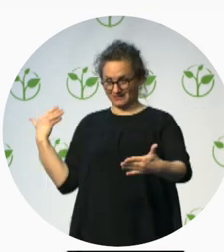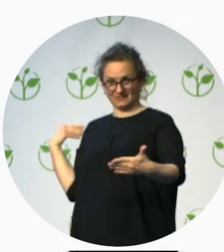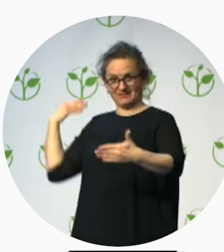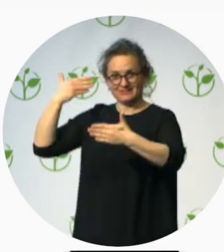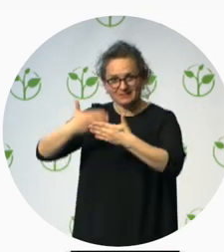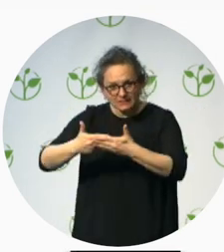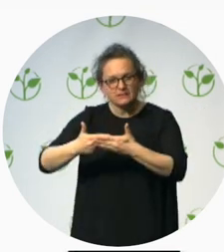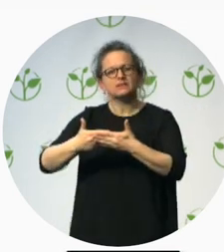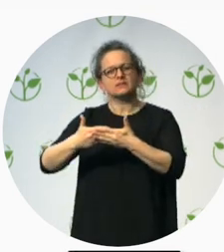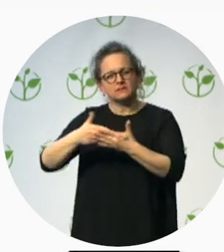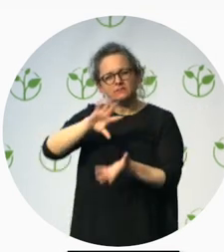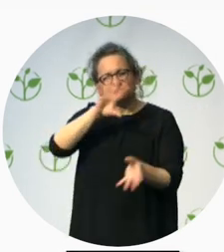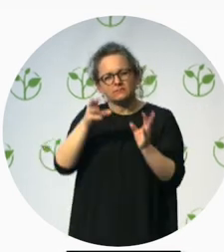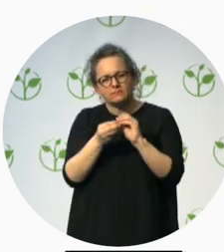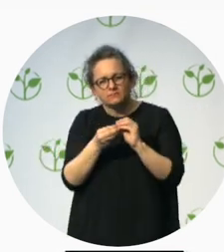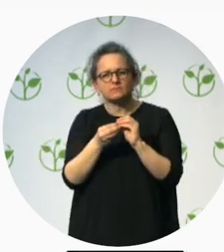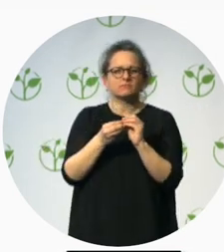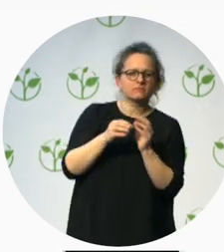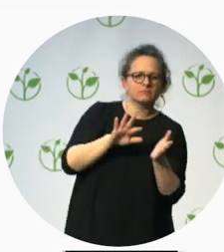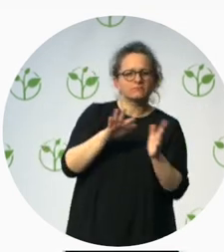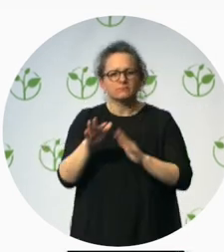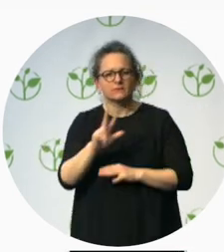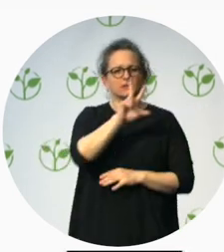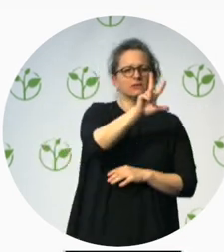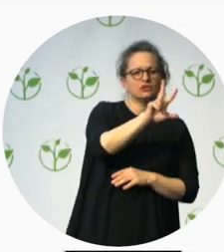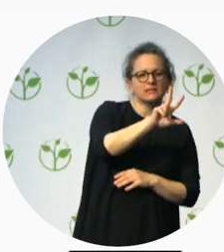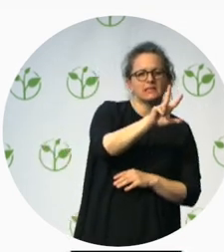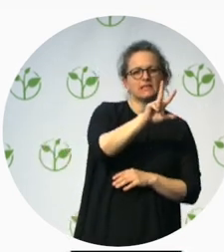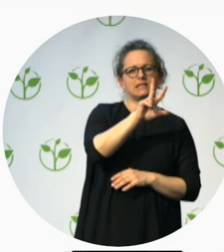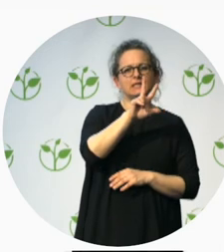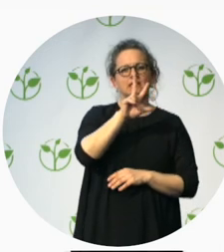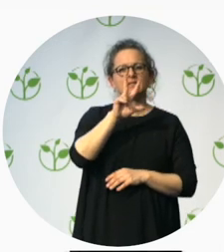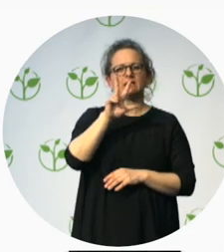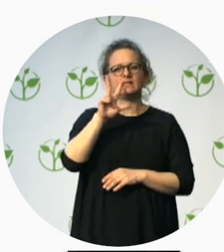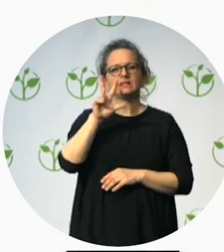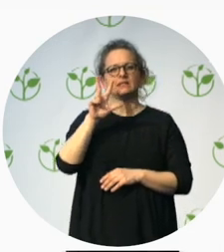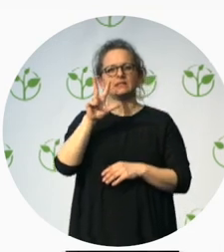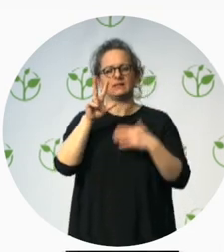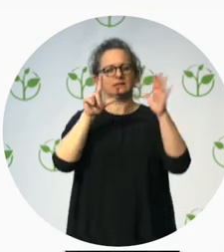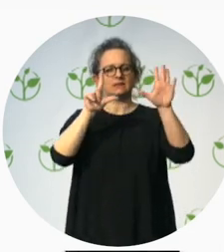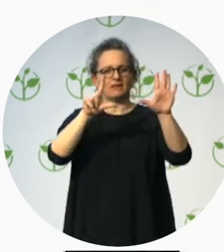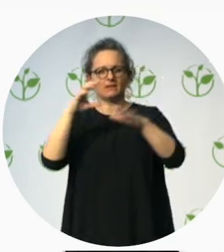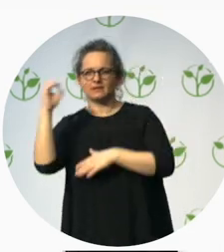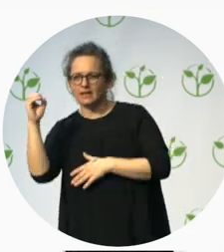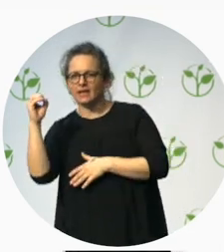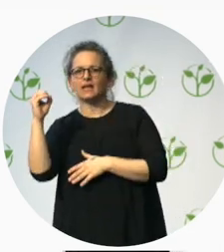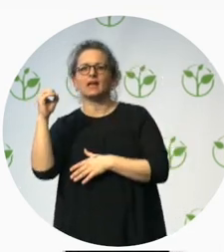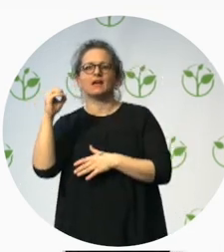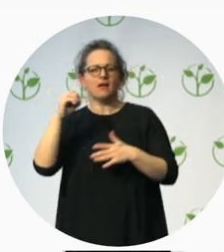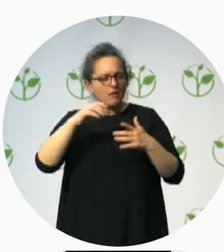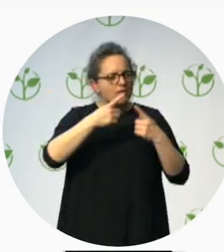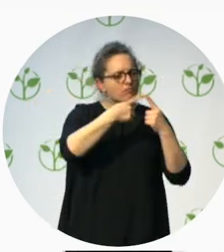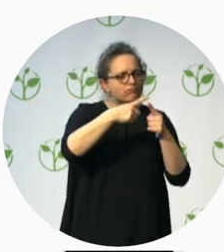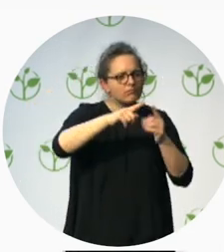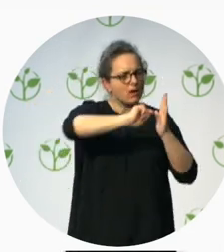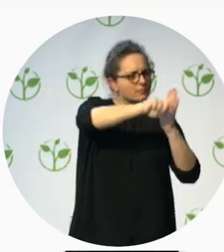innovative practices and policies on accessibility submitted from 80 countries